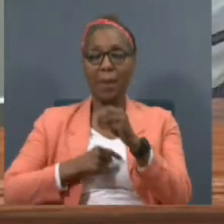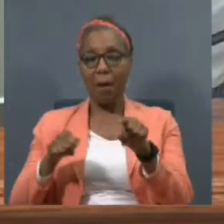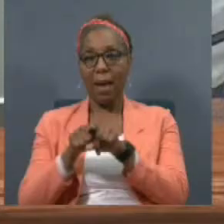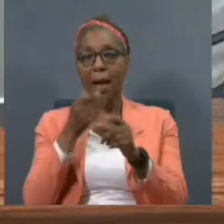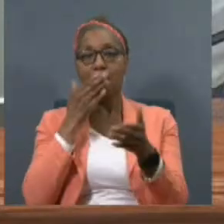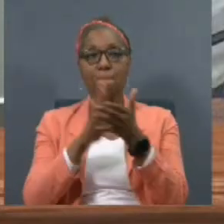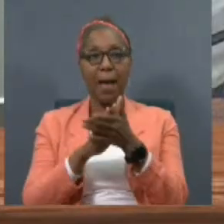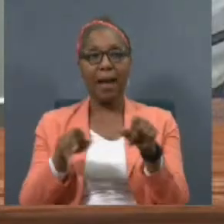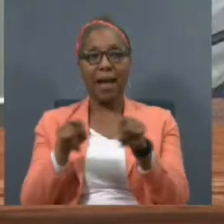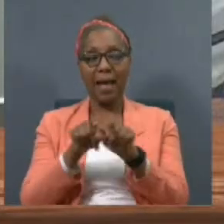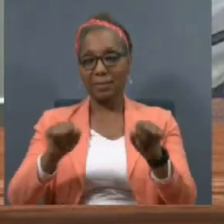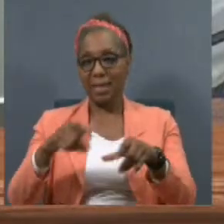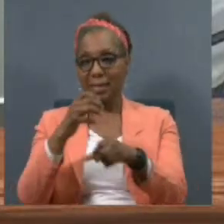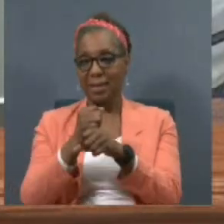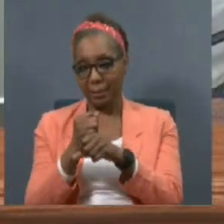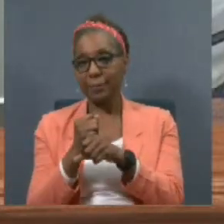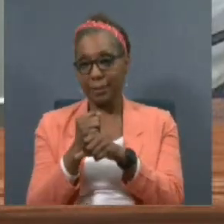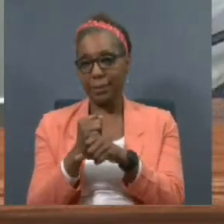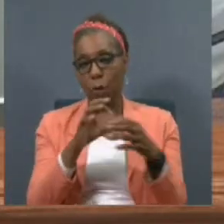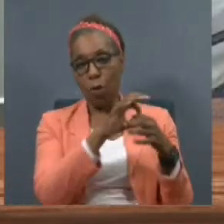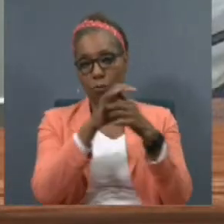it comes to zoning, so I get that.